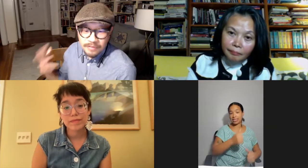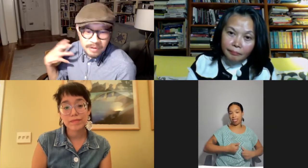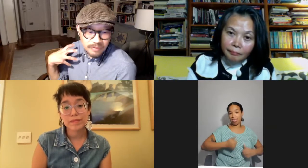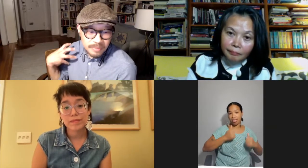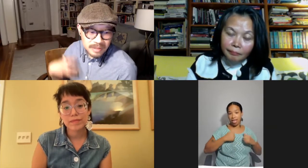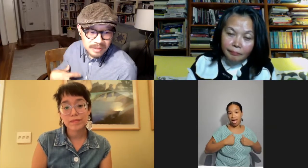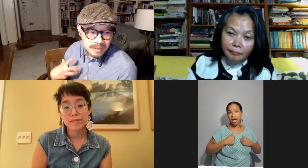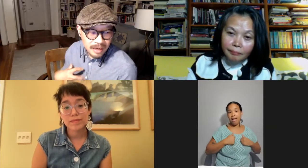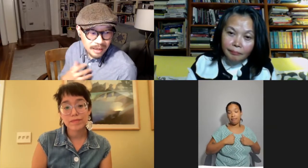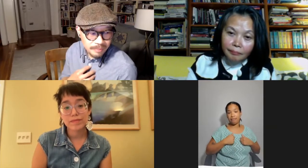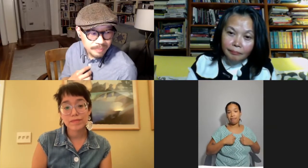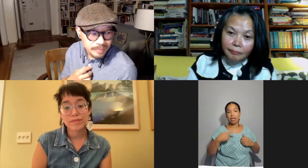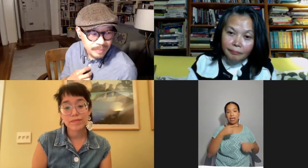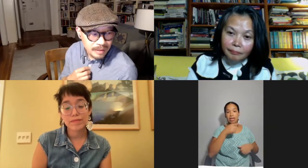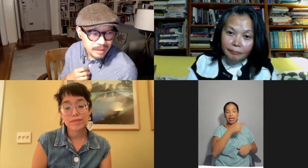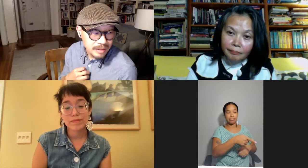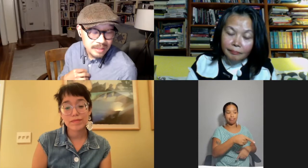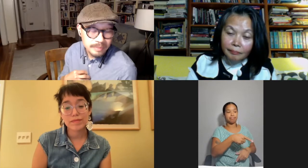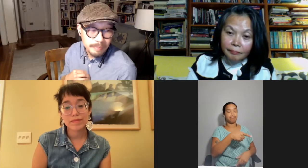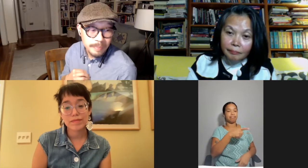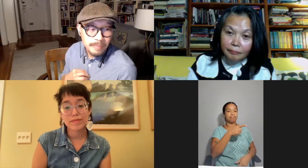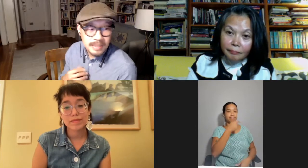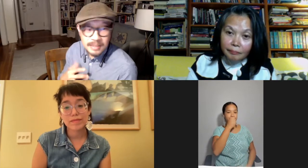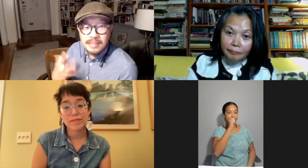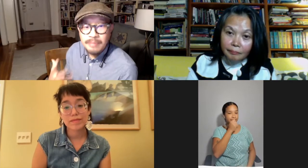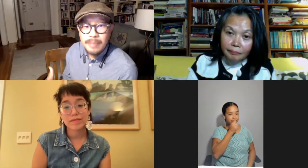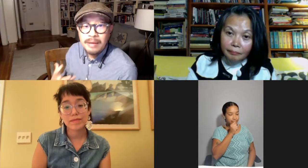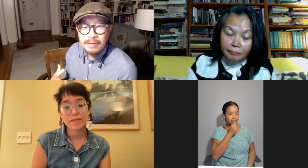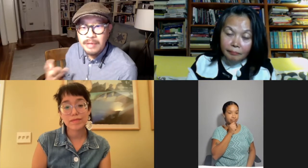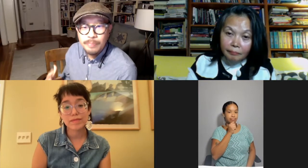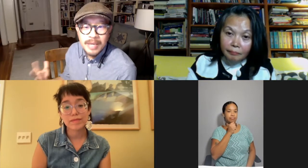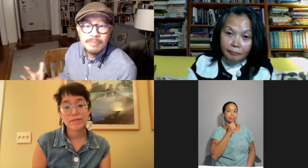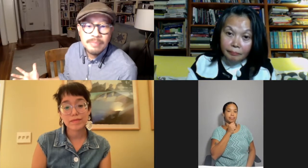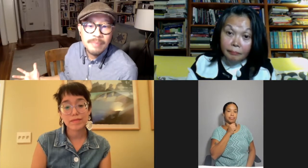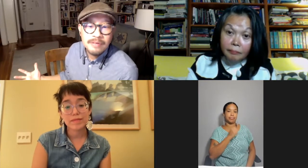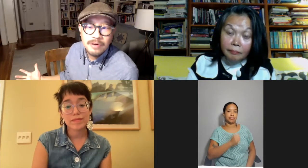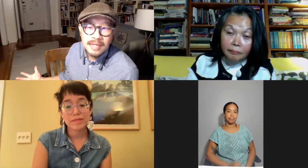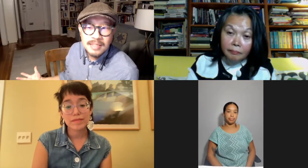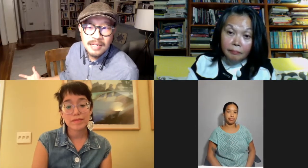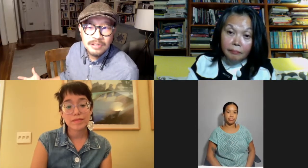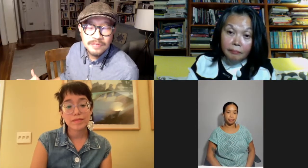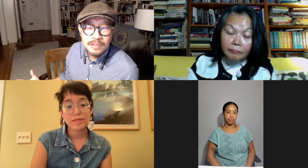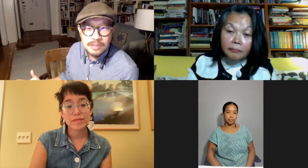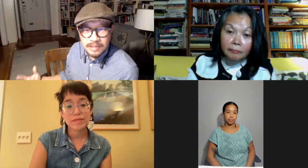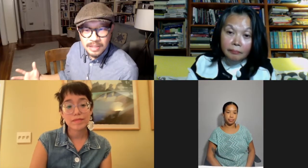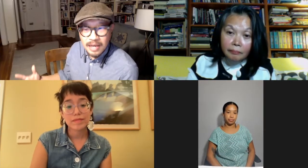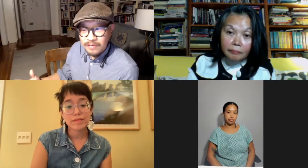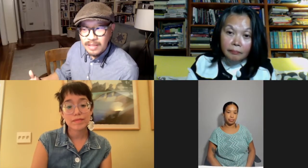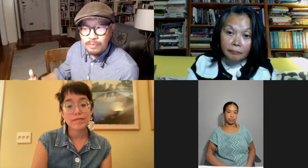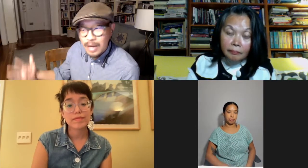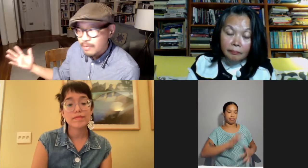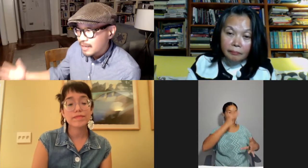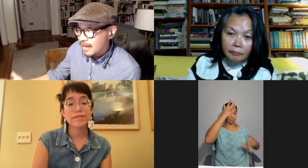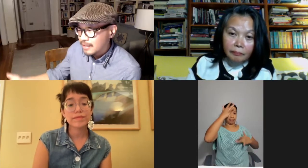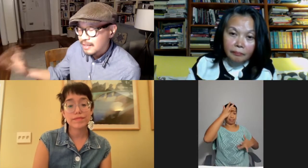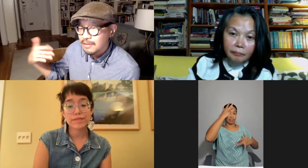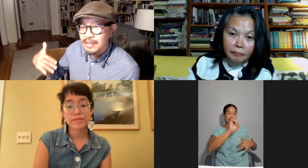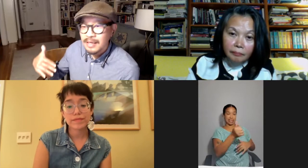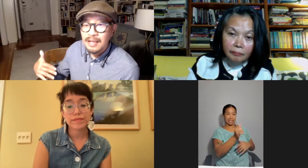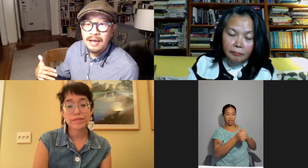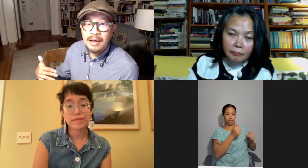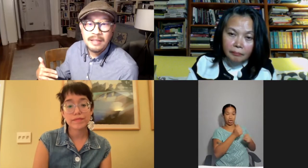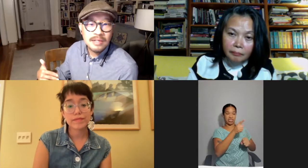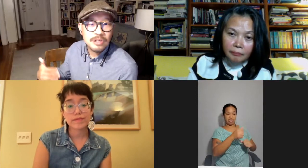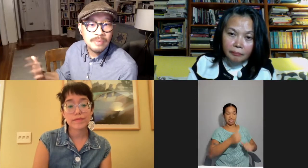had suffered from this this disease that kept him in bed for like 10 years of his life. And then right when he got